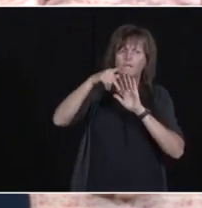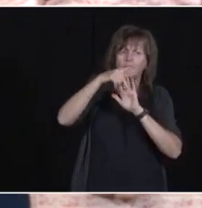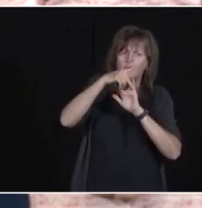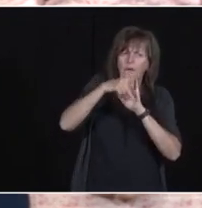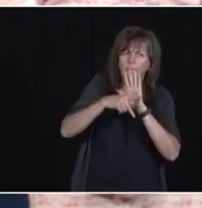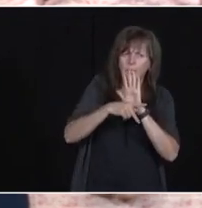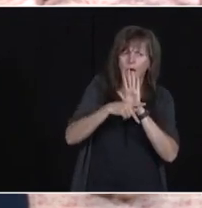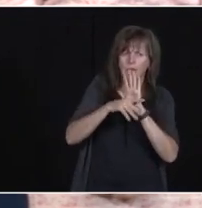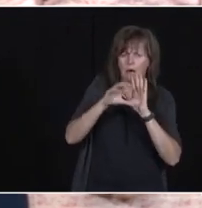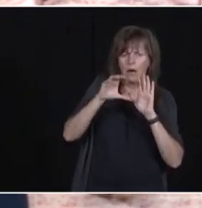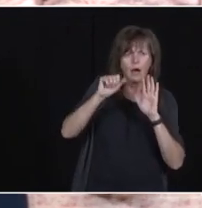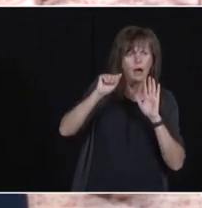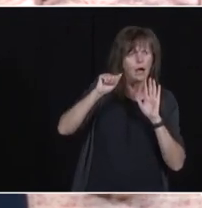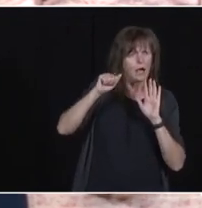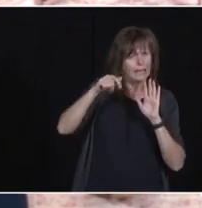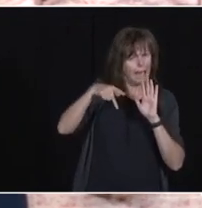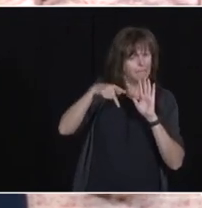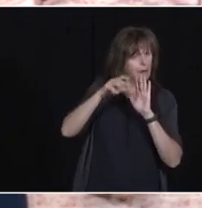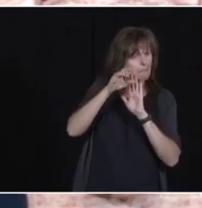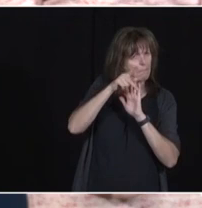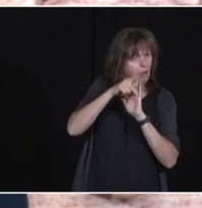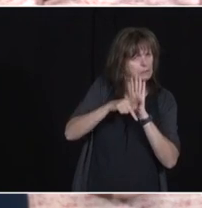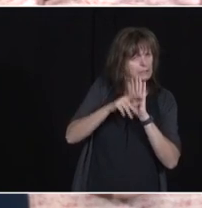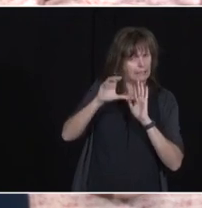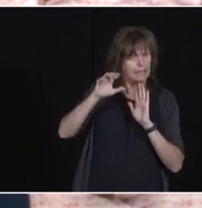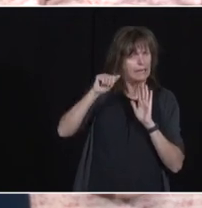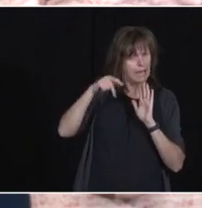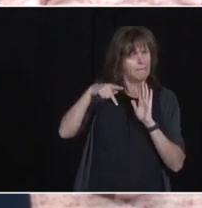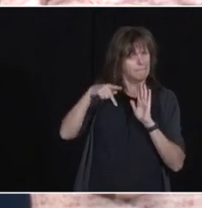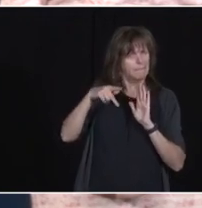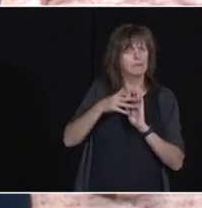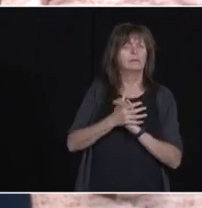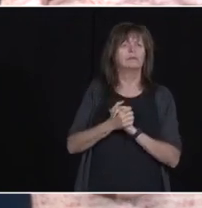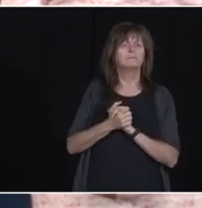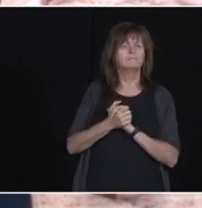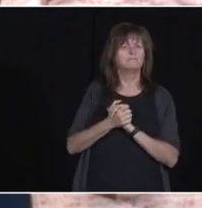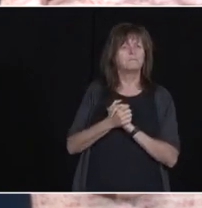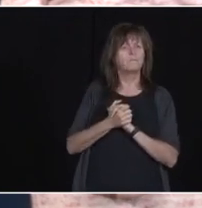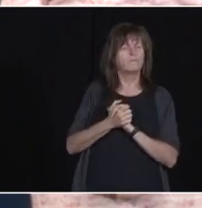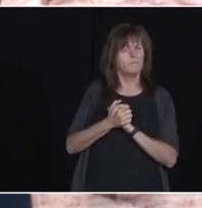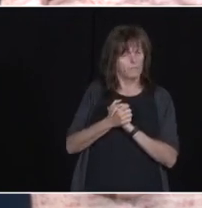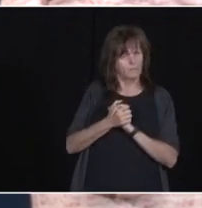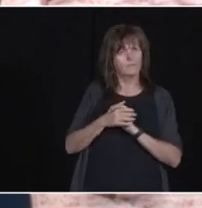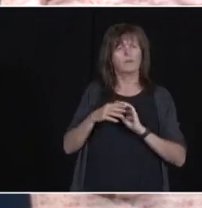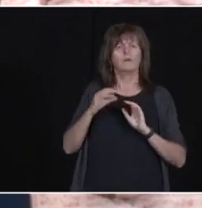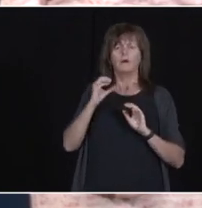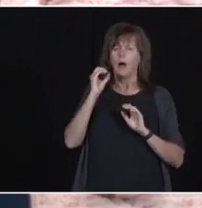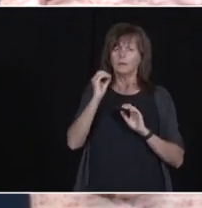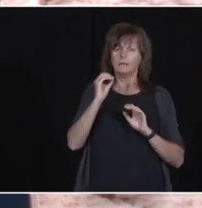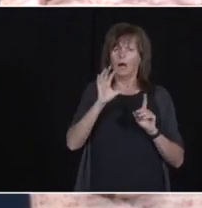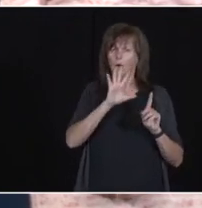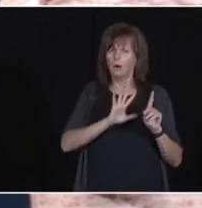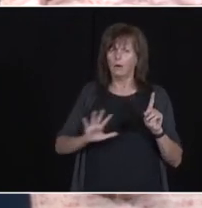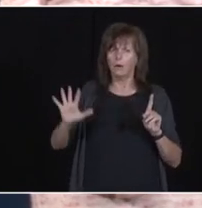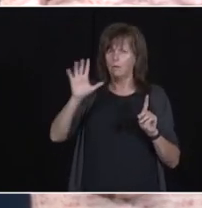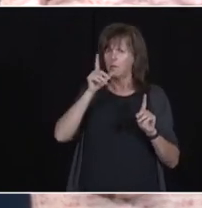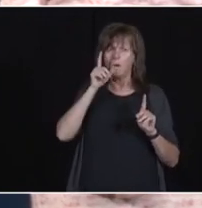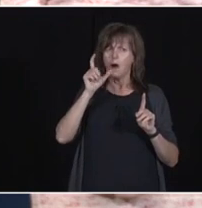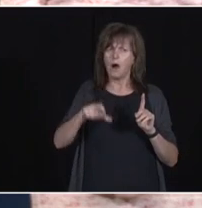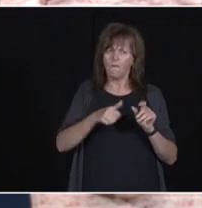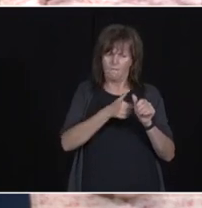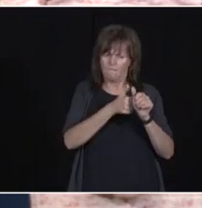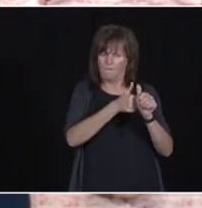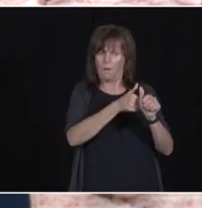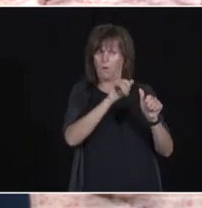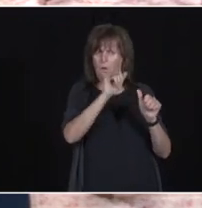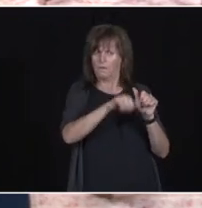rest of the province is not subjected to these rules and that they shouldn't be either. They also say they don't have proper access to testing that requires